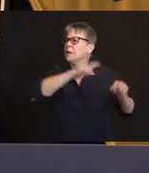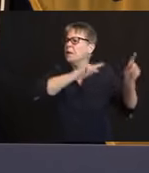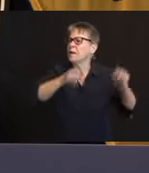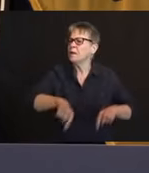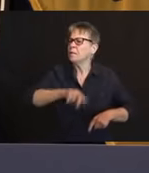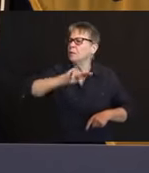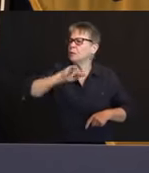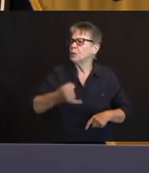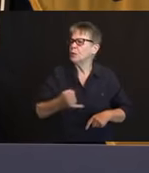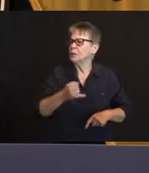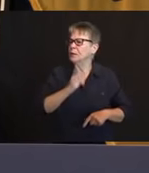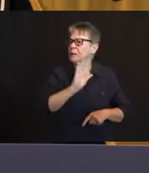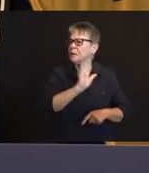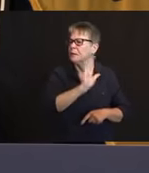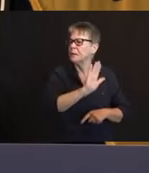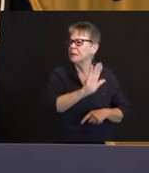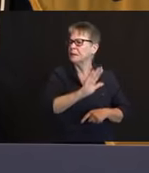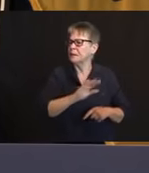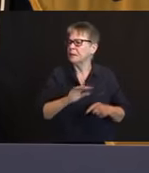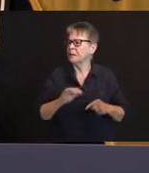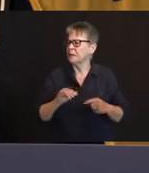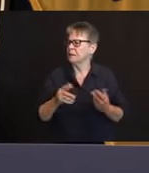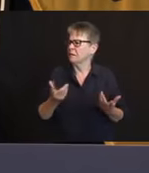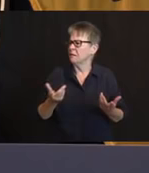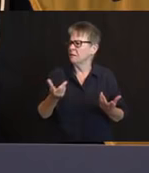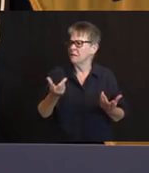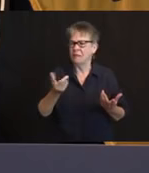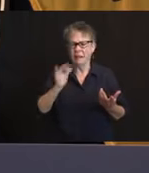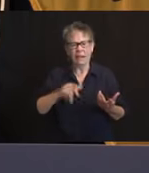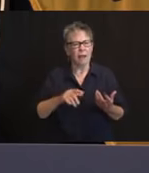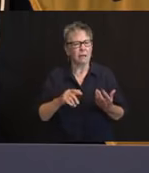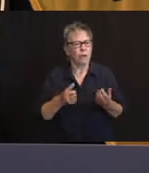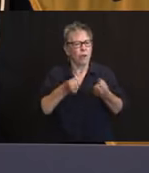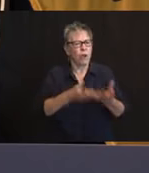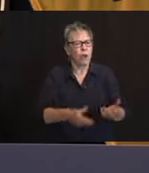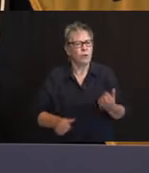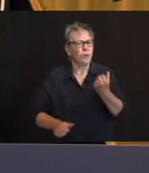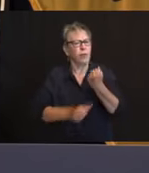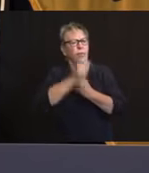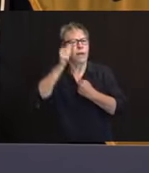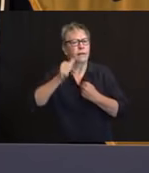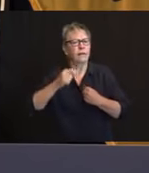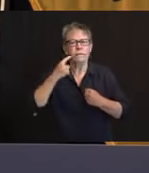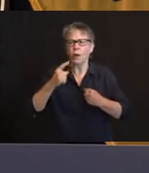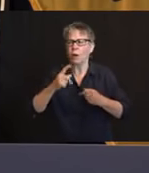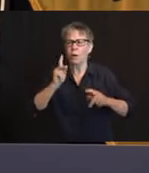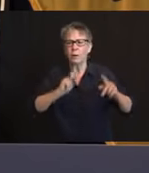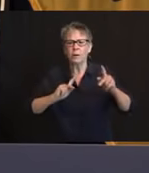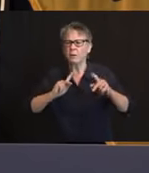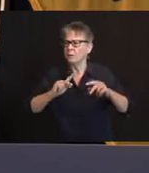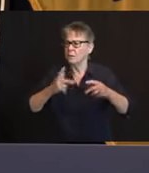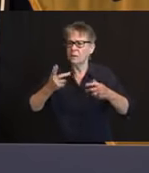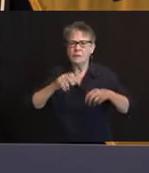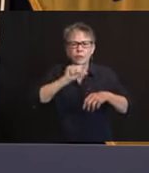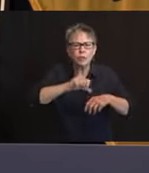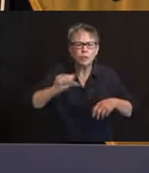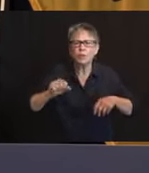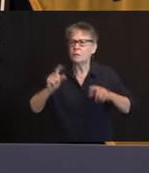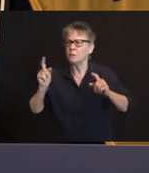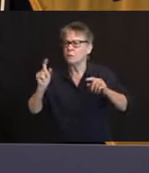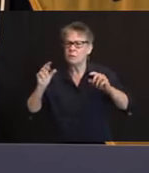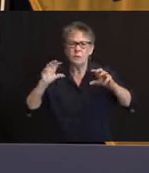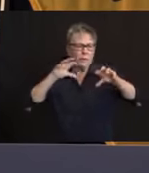And since you did go, did you seize the opportunity to urge his public support for reforms, such as Cory Booker's bill banning chokeholds, et